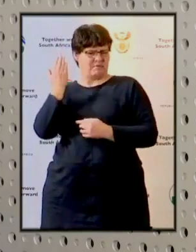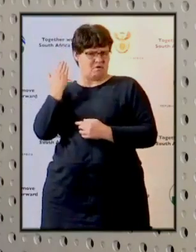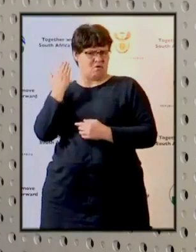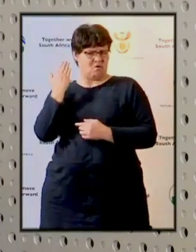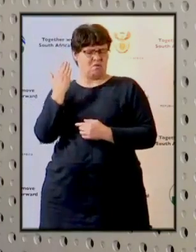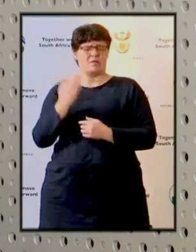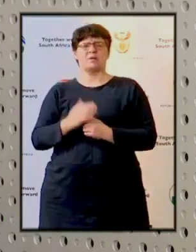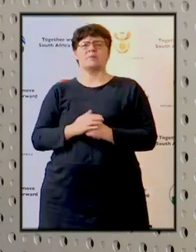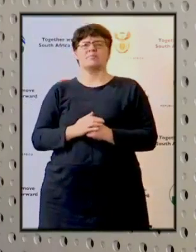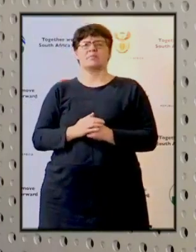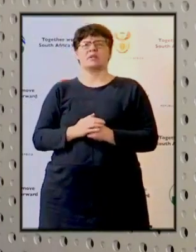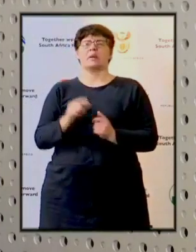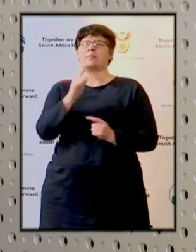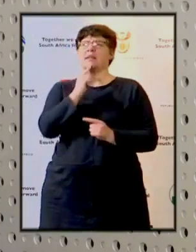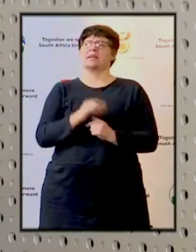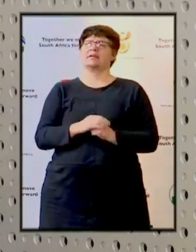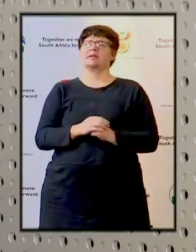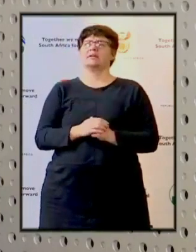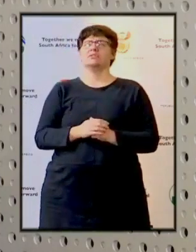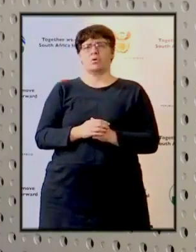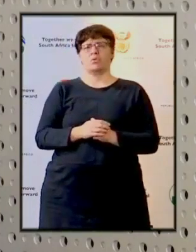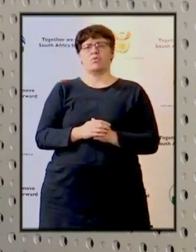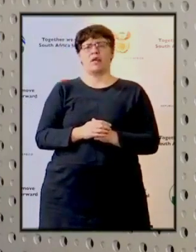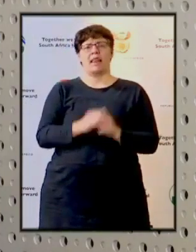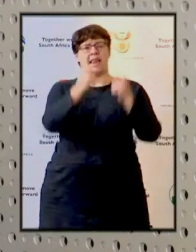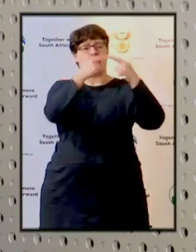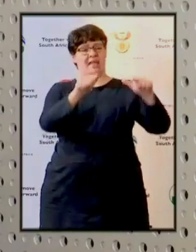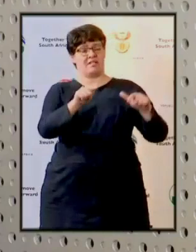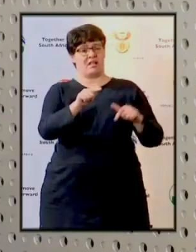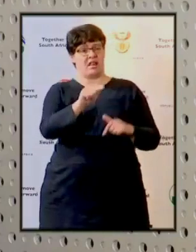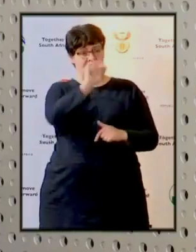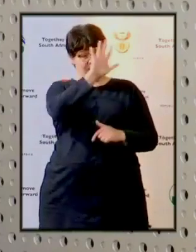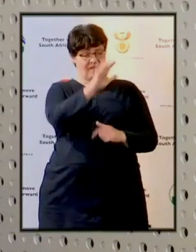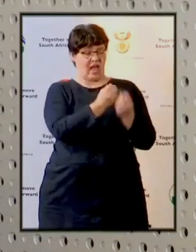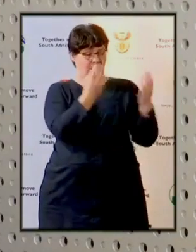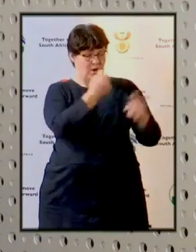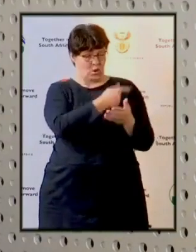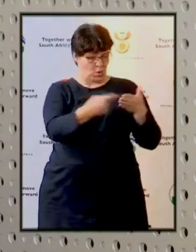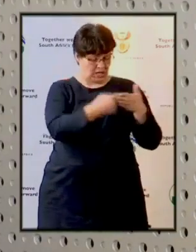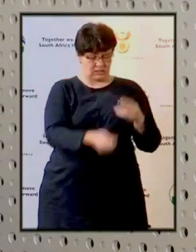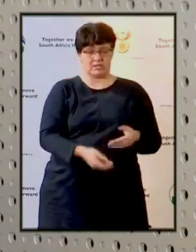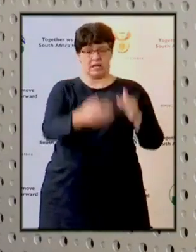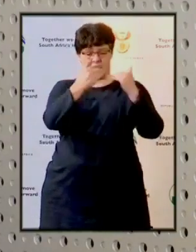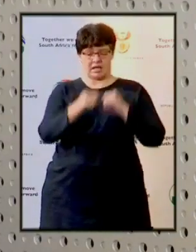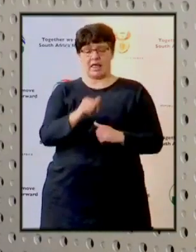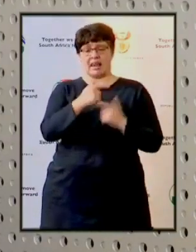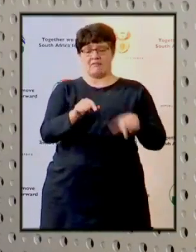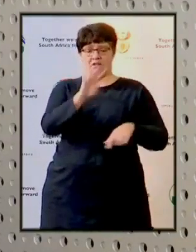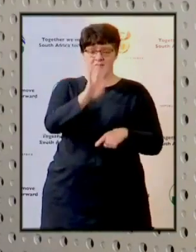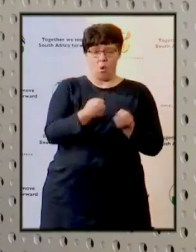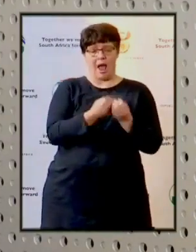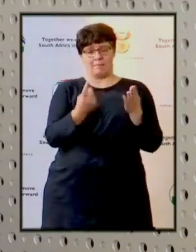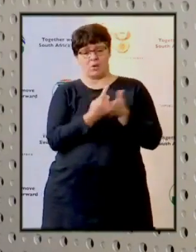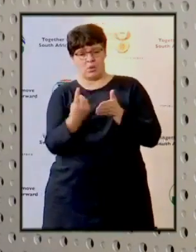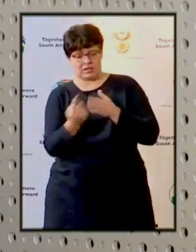is not a mechanical system that says you stay in one level for so many weeks, then you go to the next level for so many weeks, and then you go